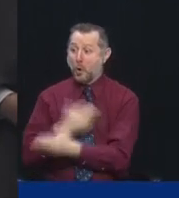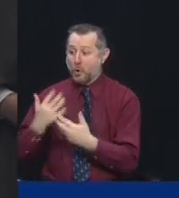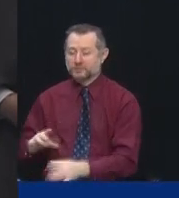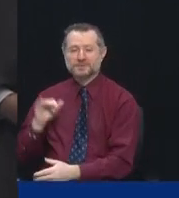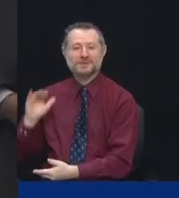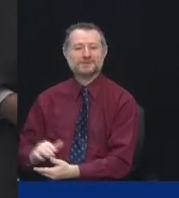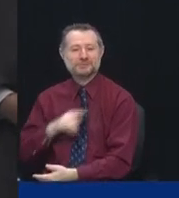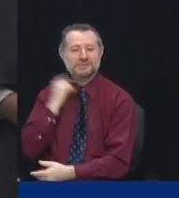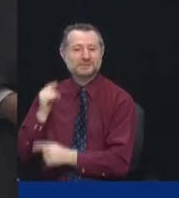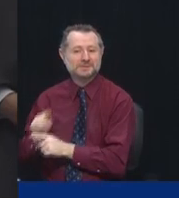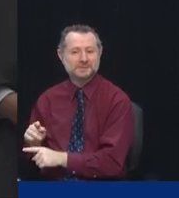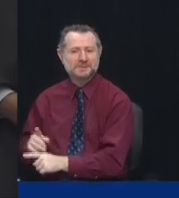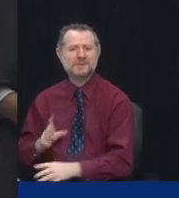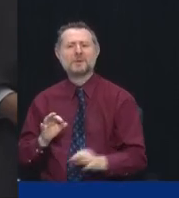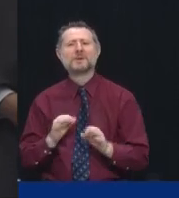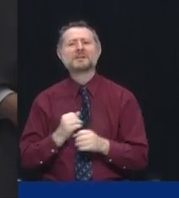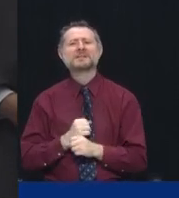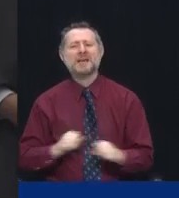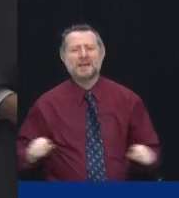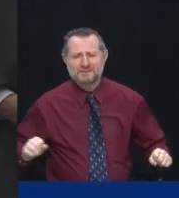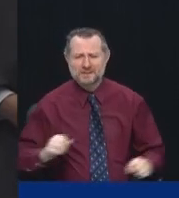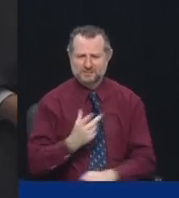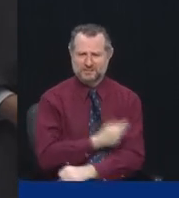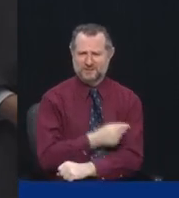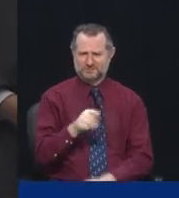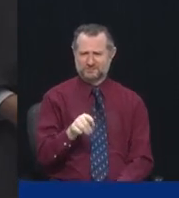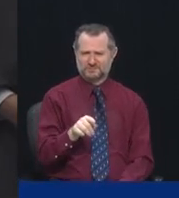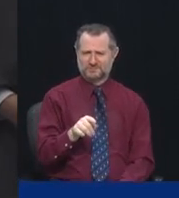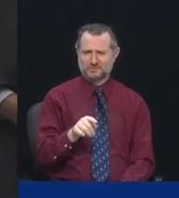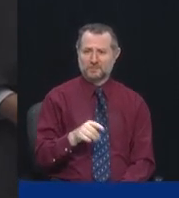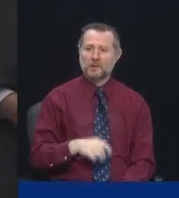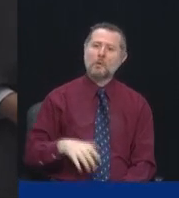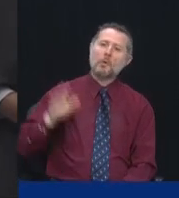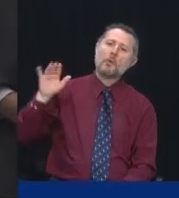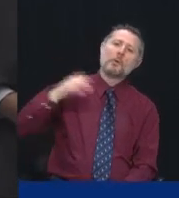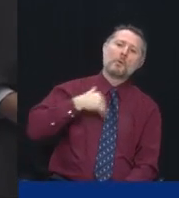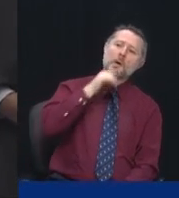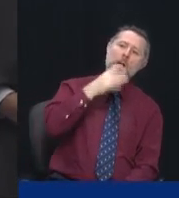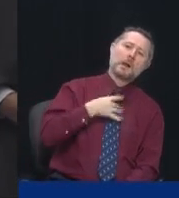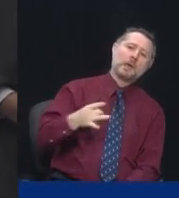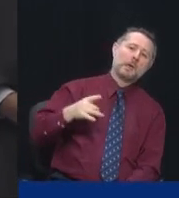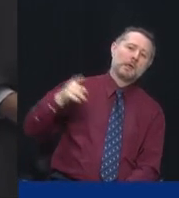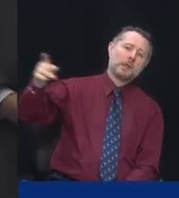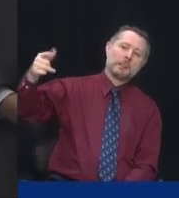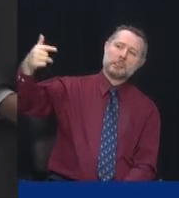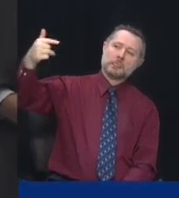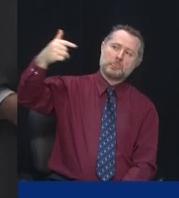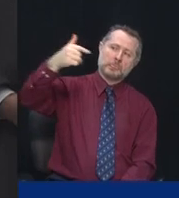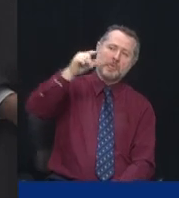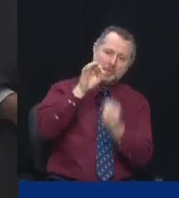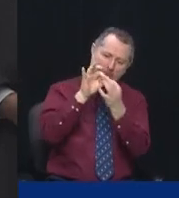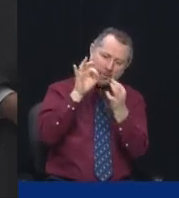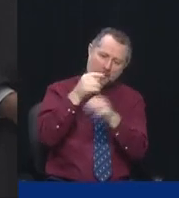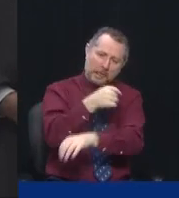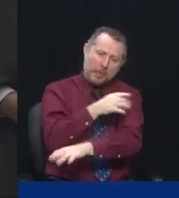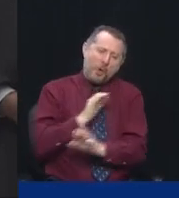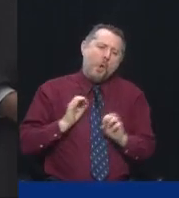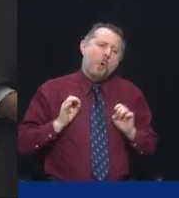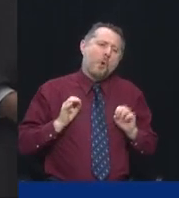to get the vaccine. Well, I don't like needles. Nobody likes needles.